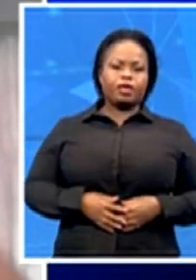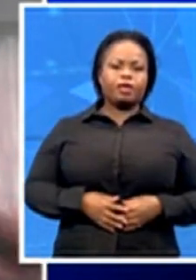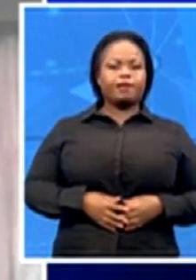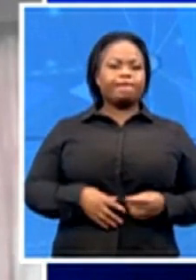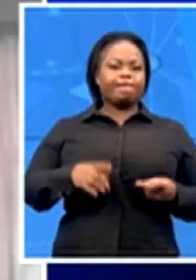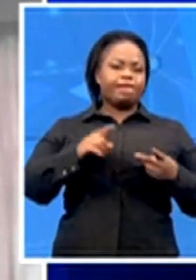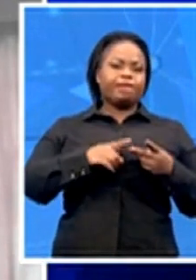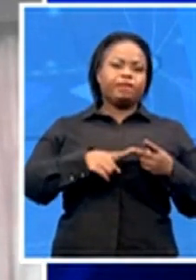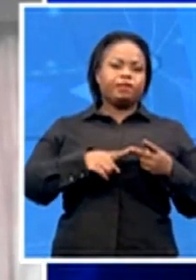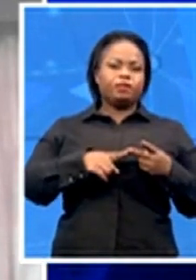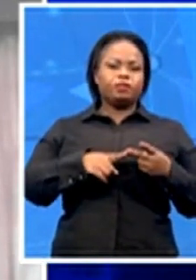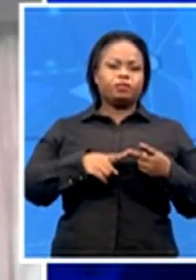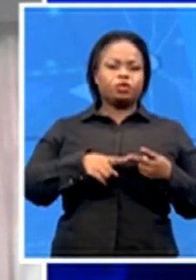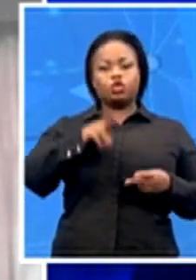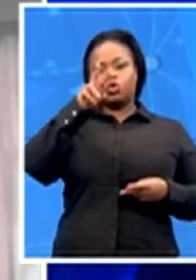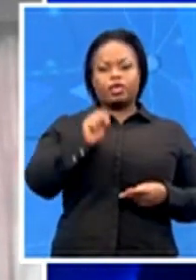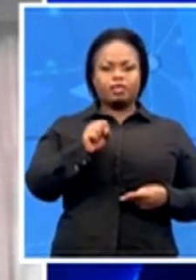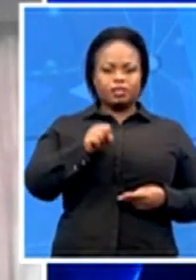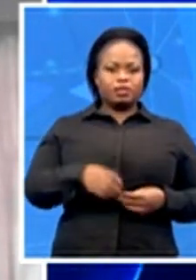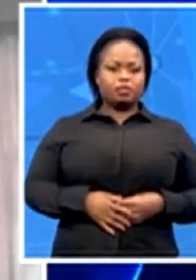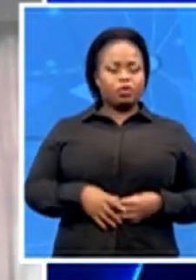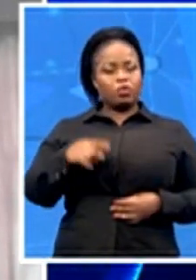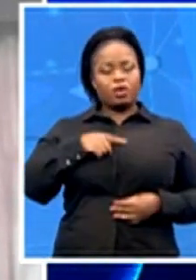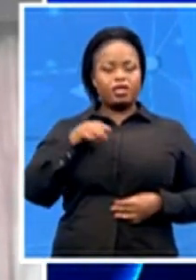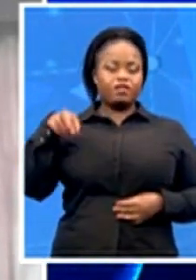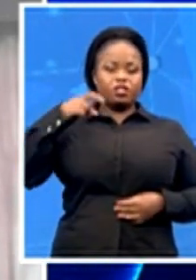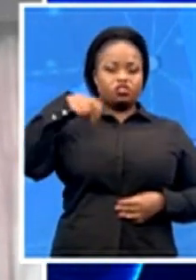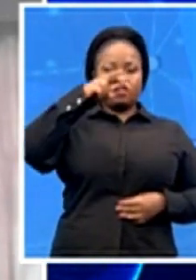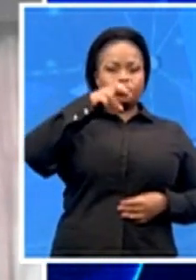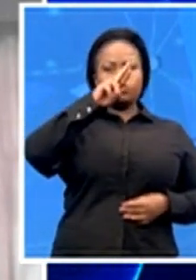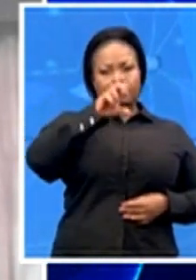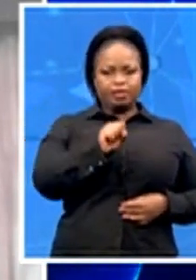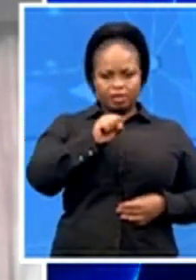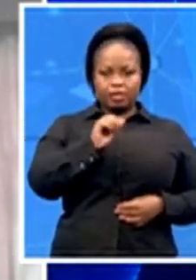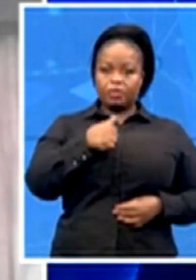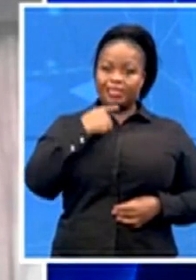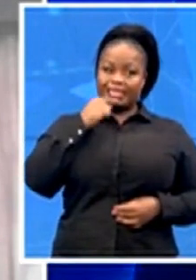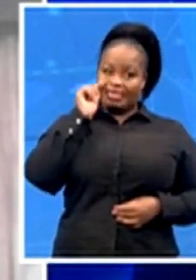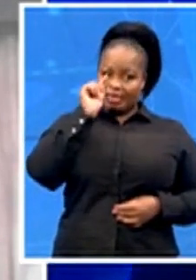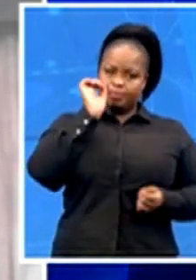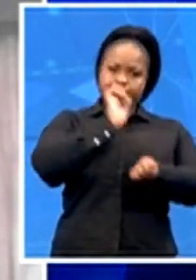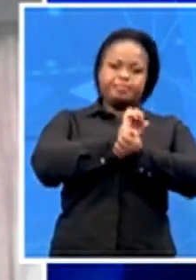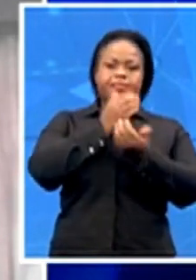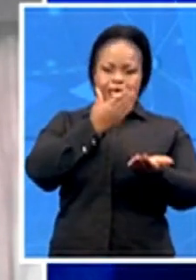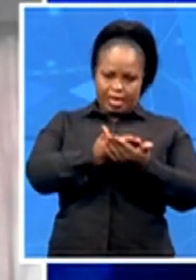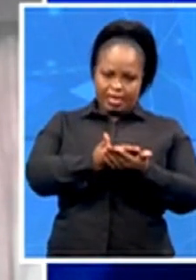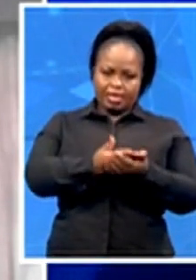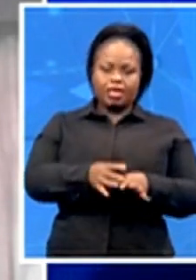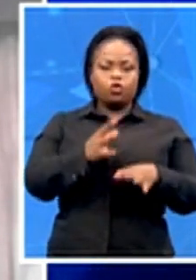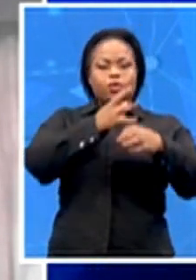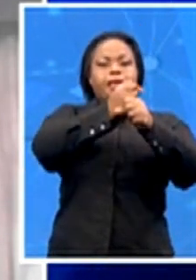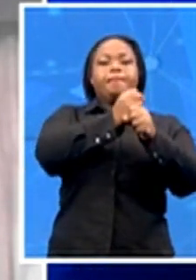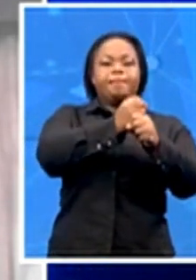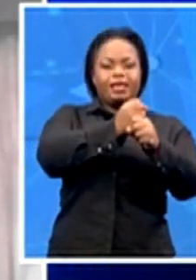US. When they travel to the US, then we're saying, please arrest them. Then you hold them there. Then we bring our application